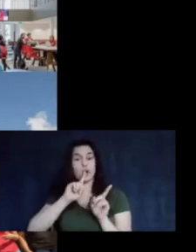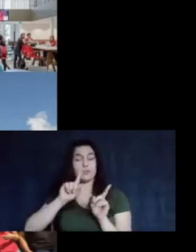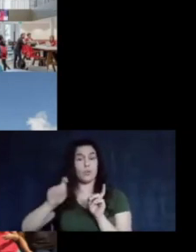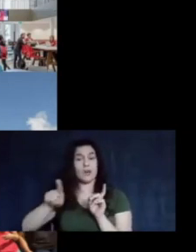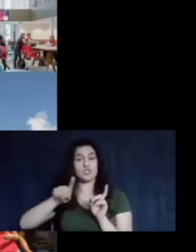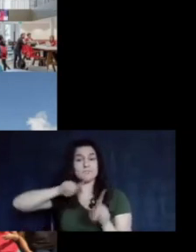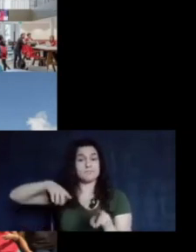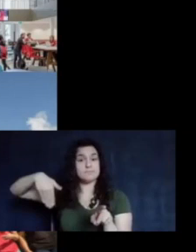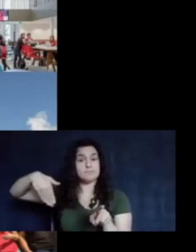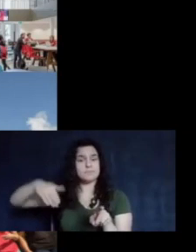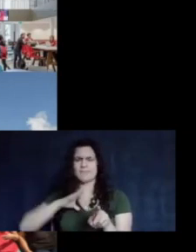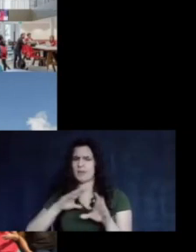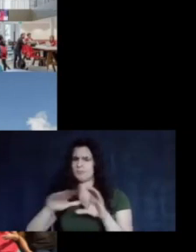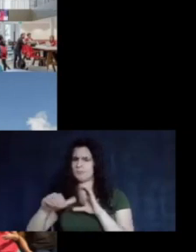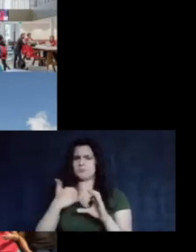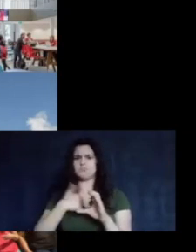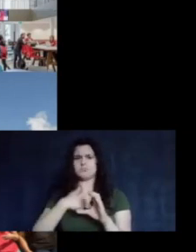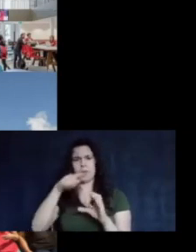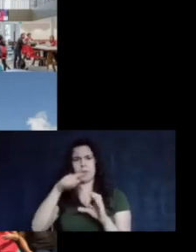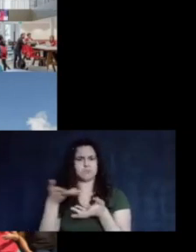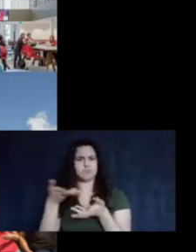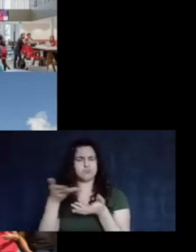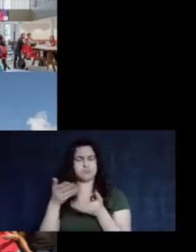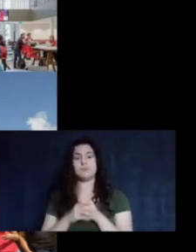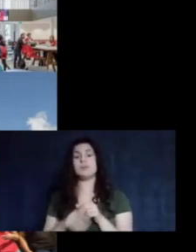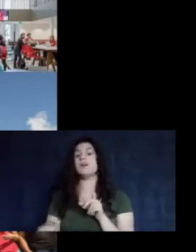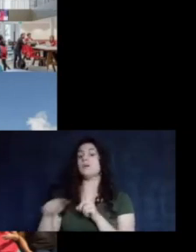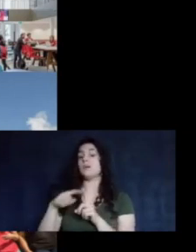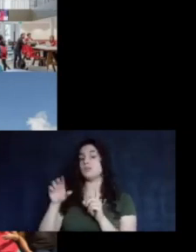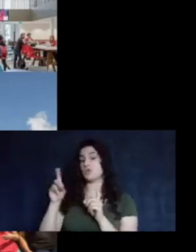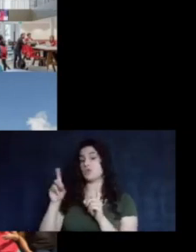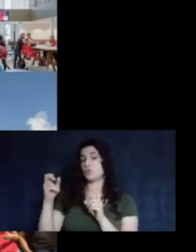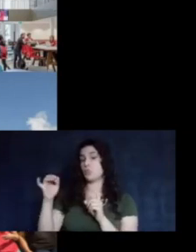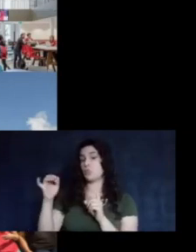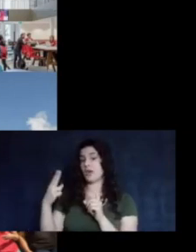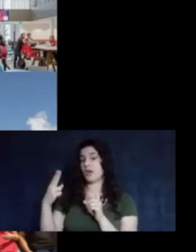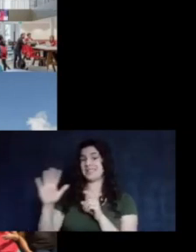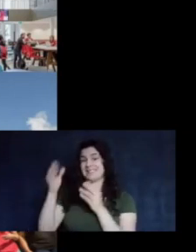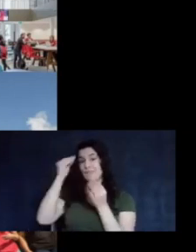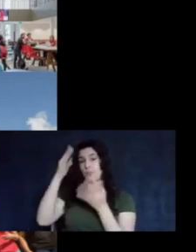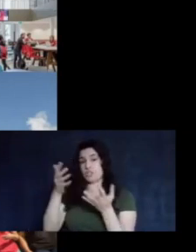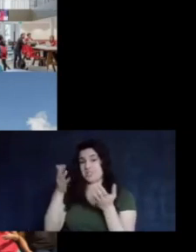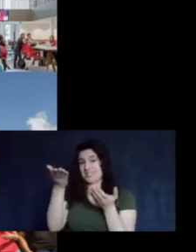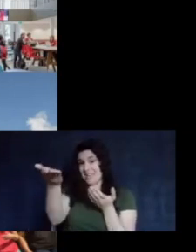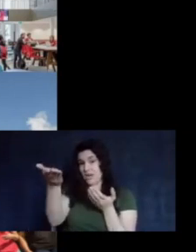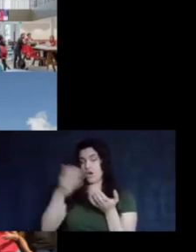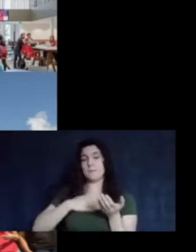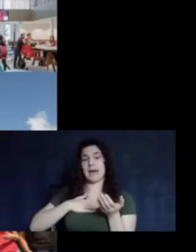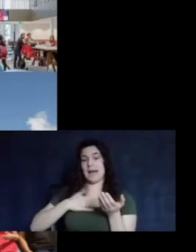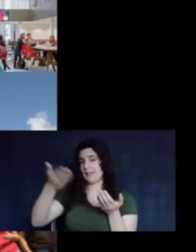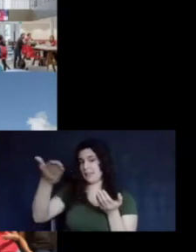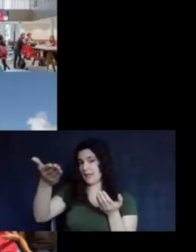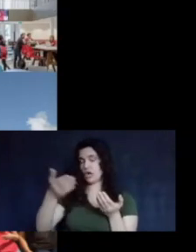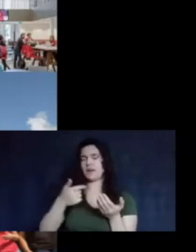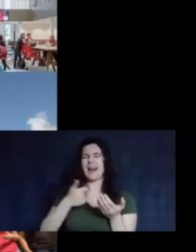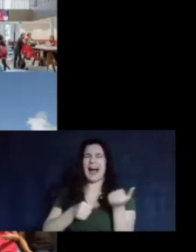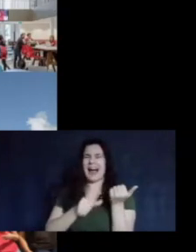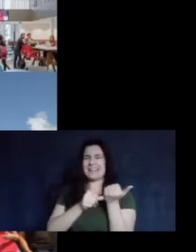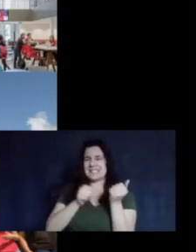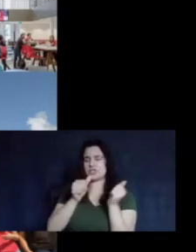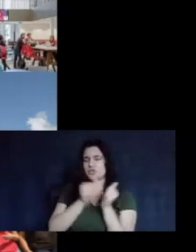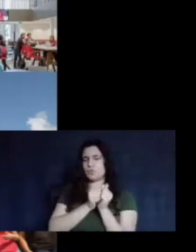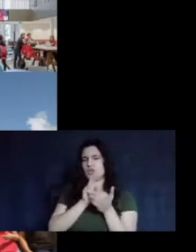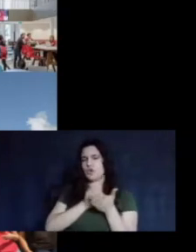email. I'll be happy to answer it. Yes, and you have Dr. Welch's information down there as well as mine. Like I said, I kind of assist with the university application